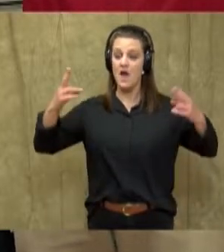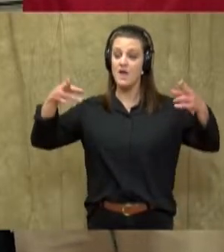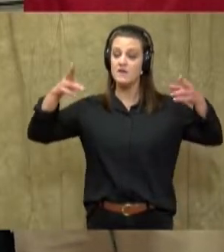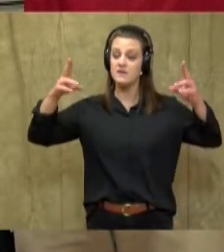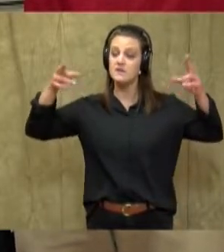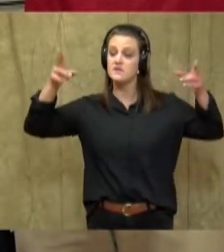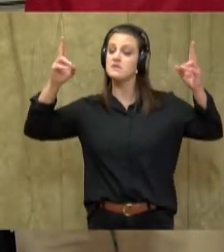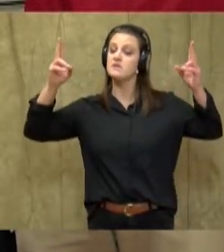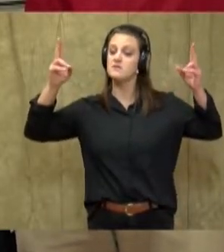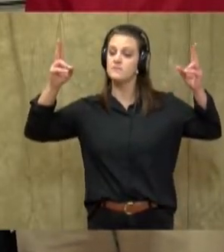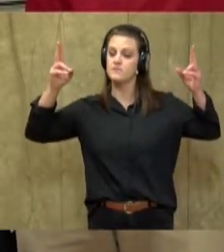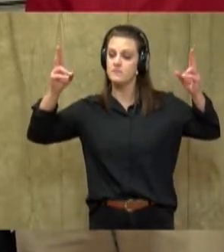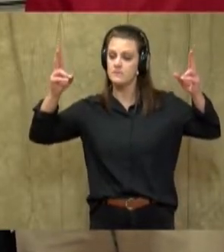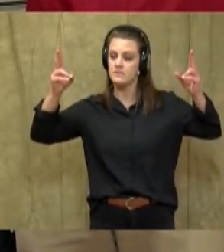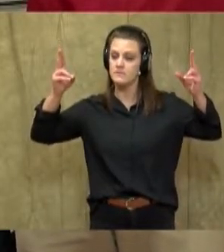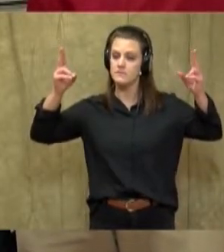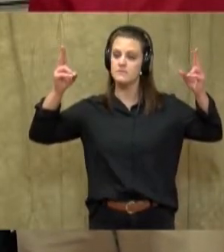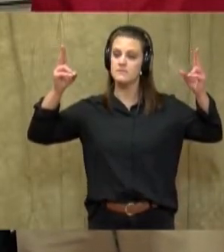High, high, high.